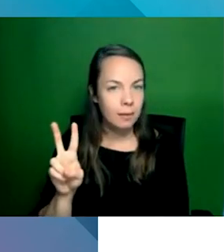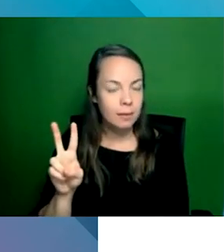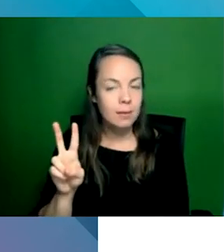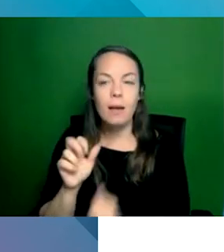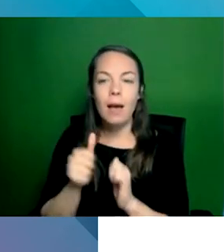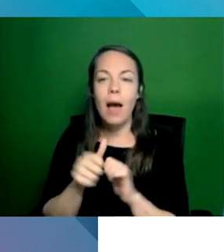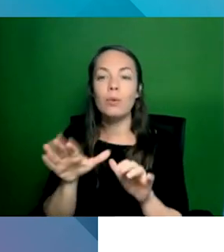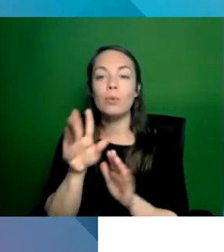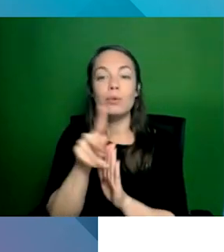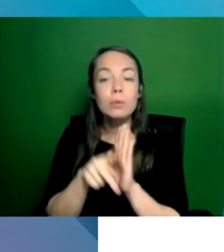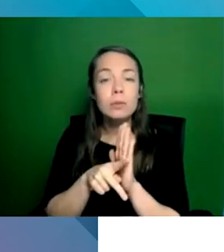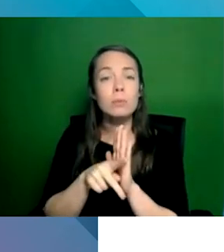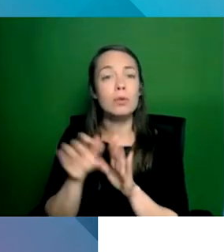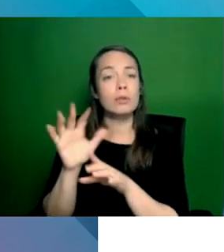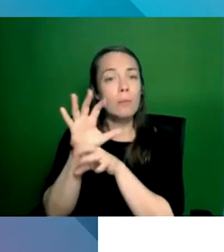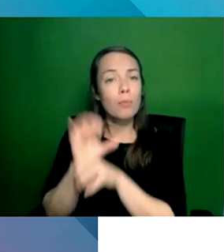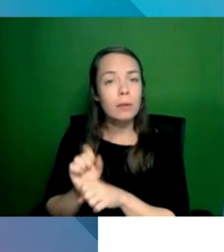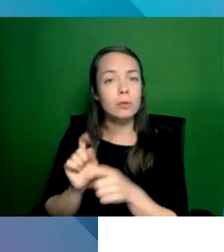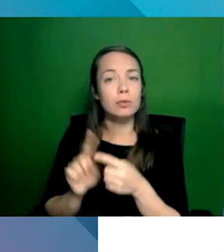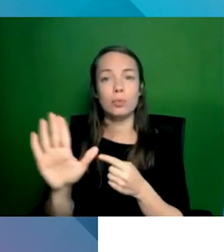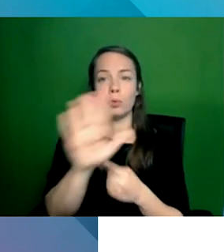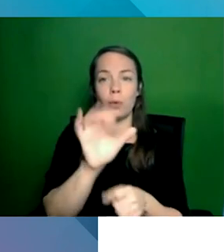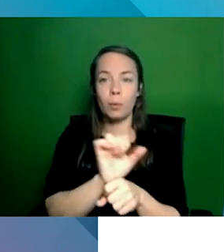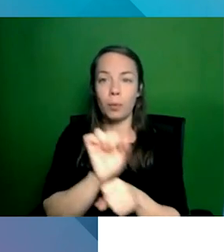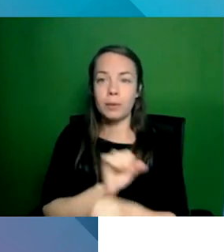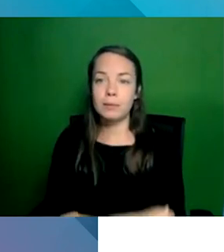and practices to your own work?